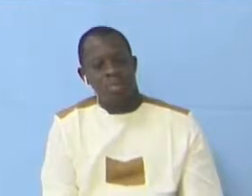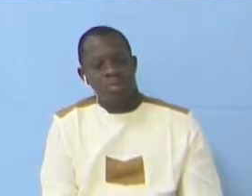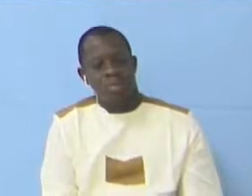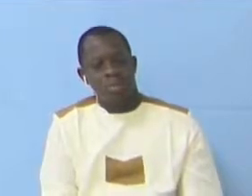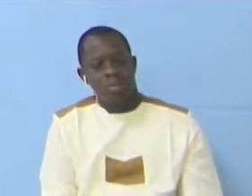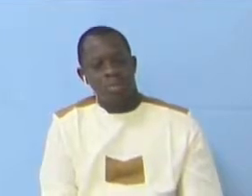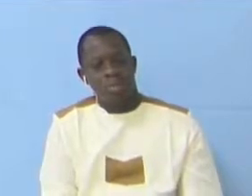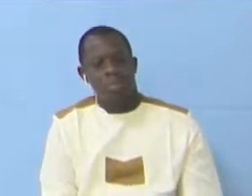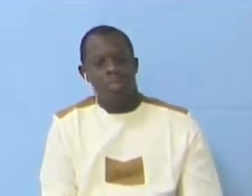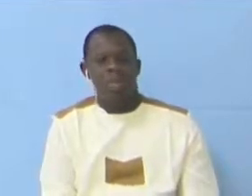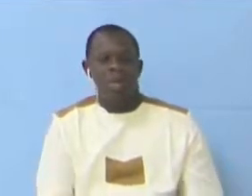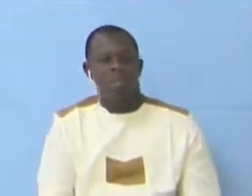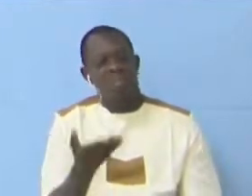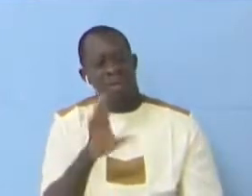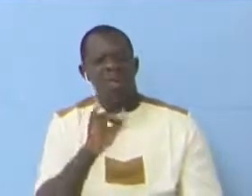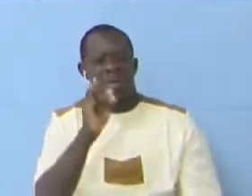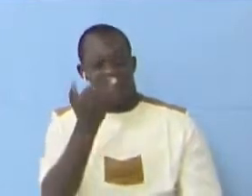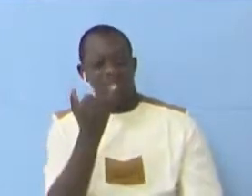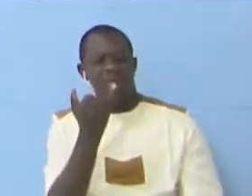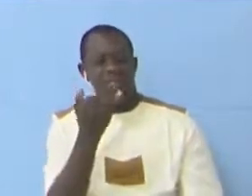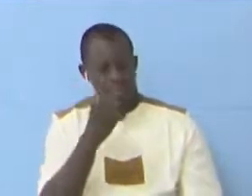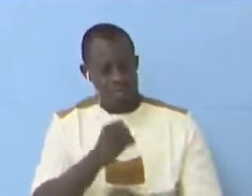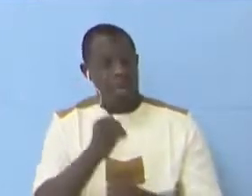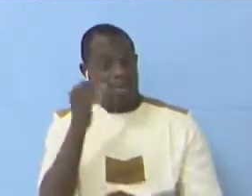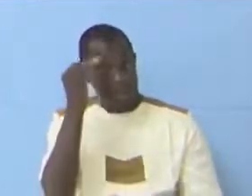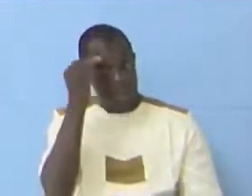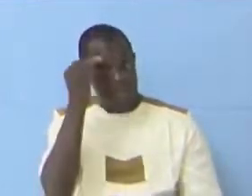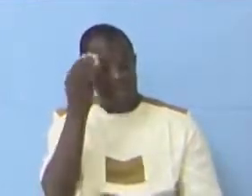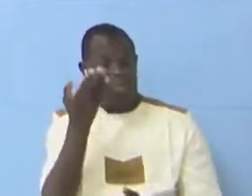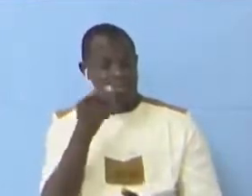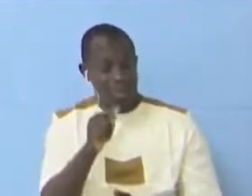Well, perhaps yes, it makes sense to